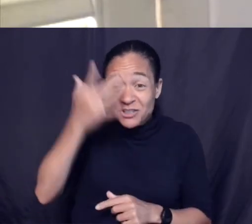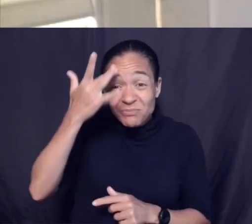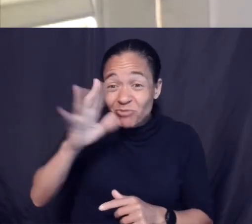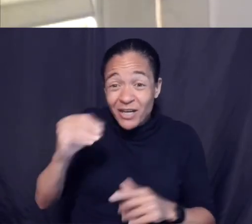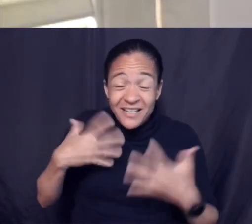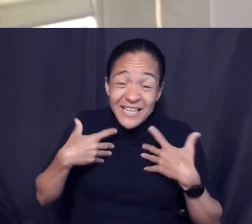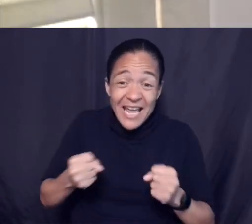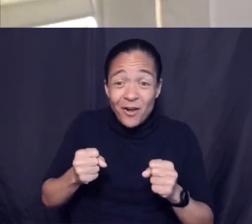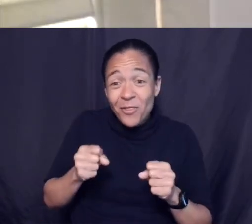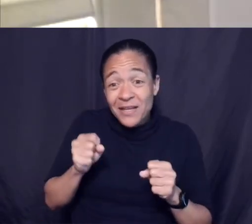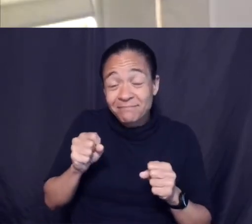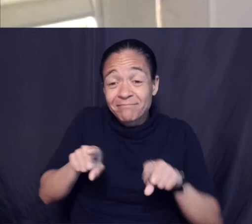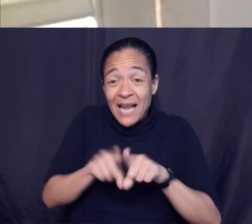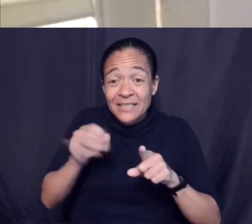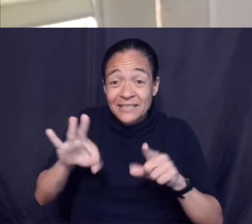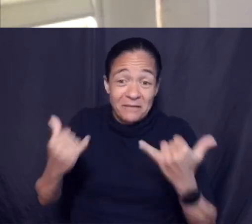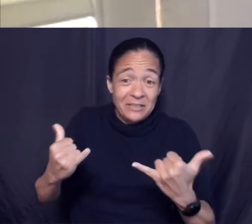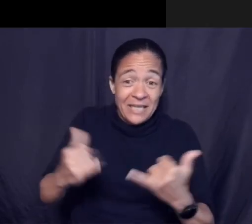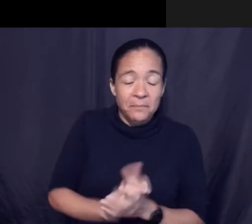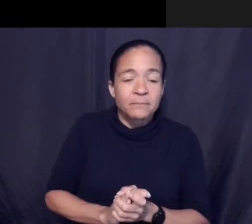of right now.